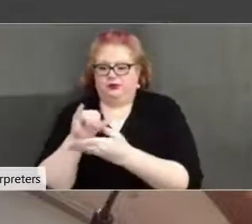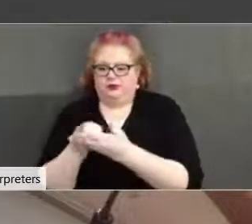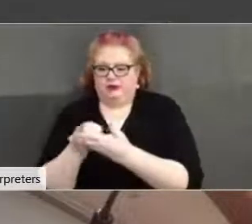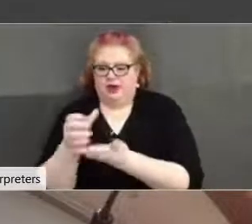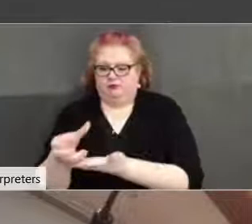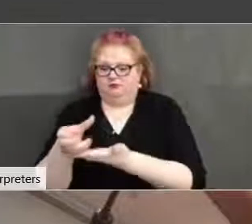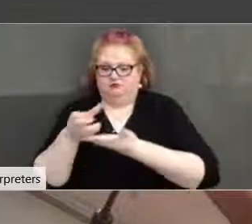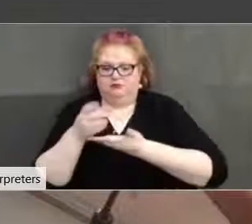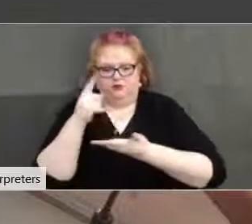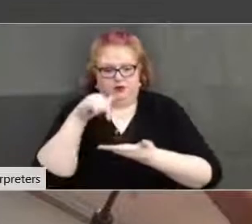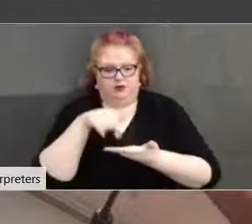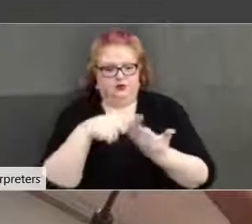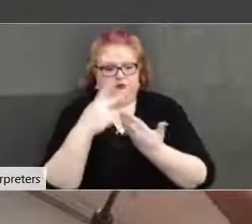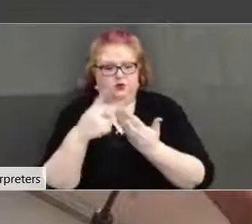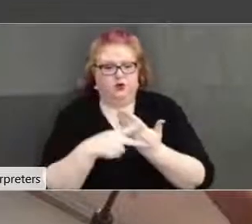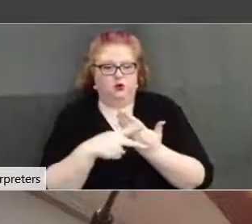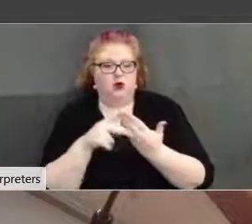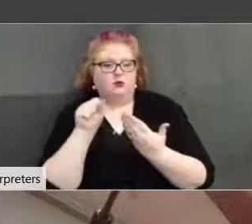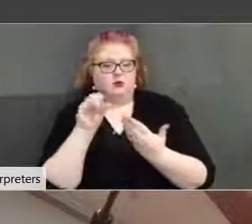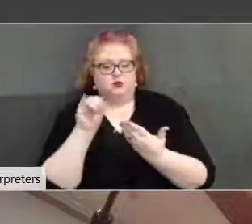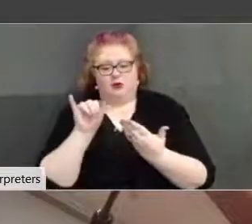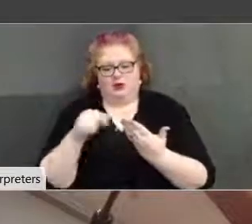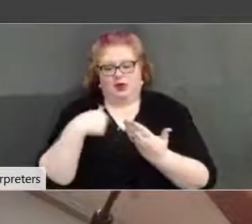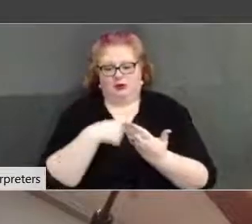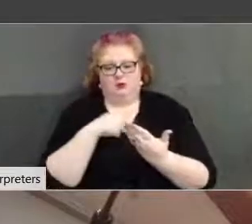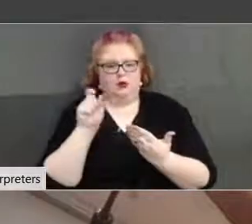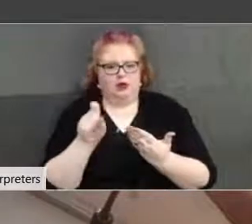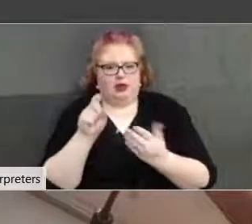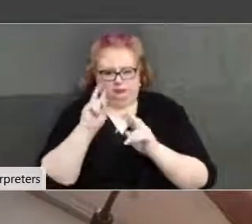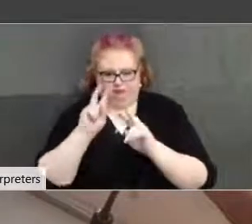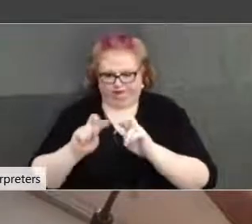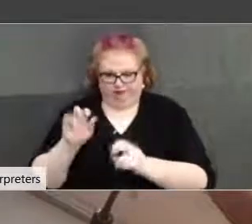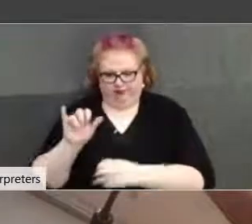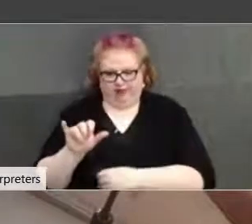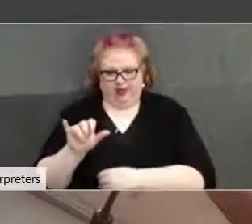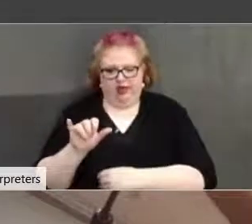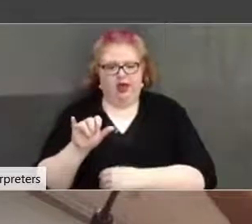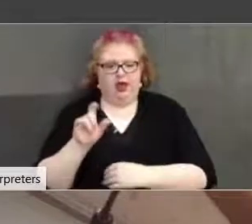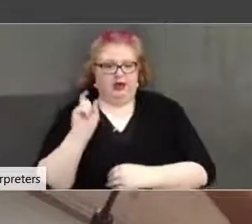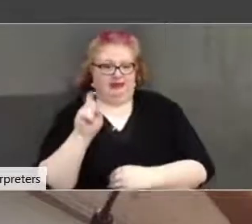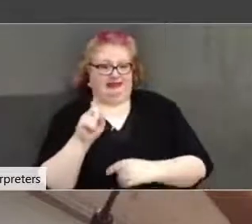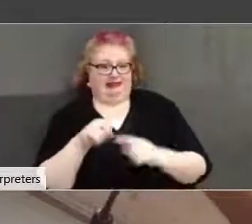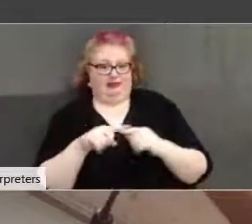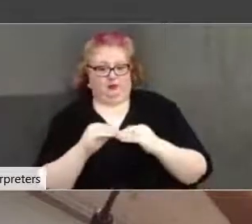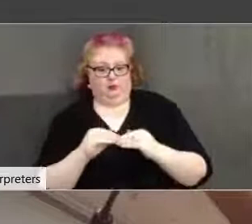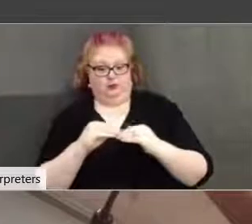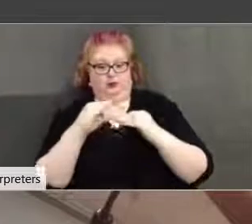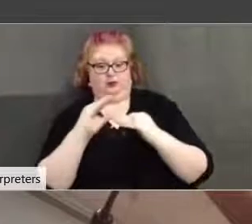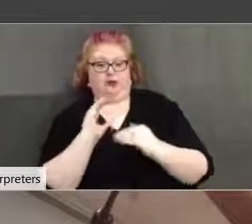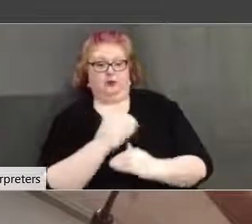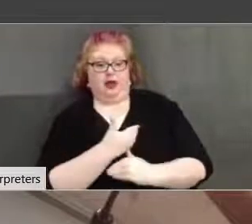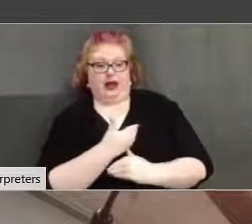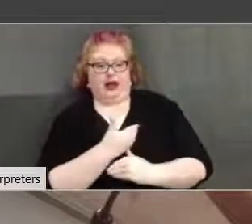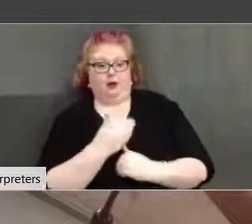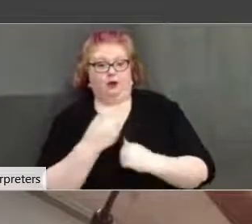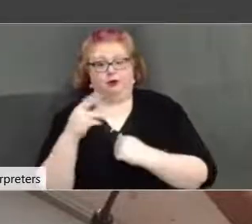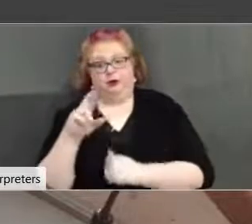on the financial side, that being able to having to build up reserves, we should already have them.